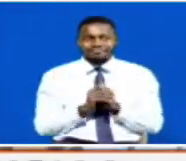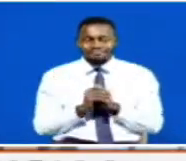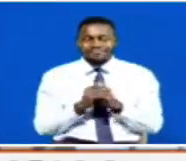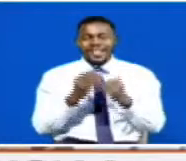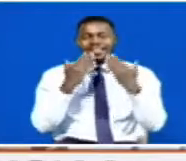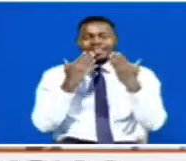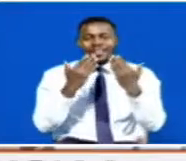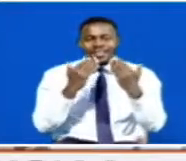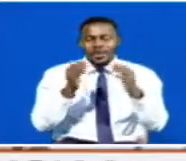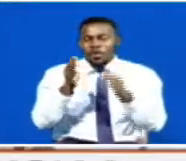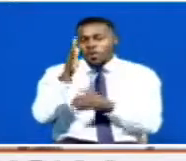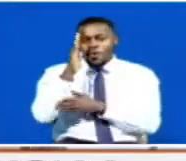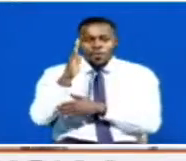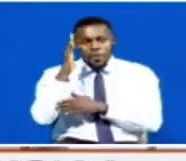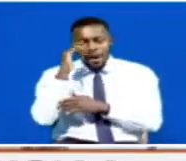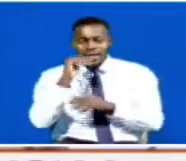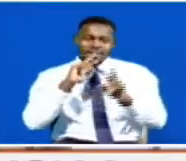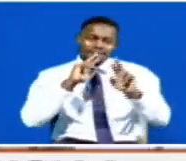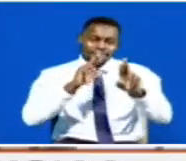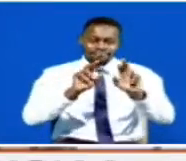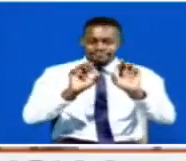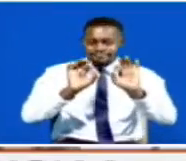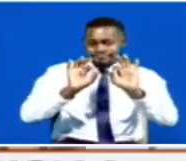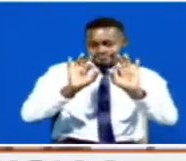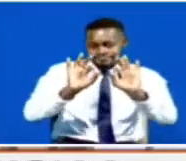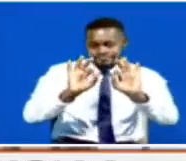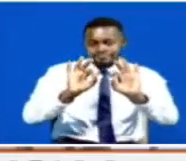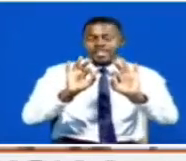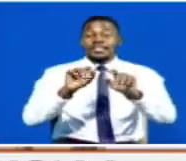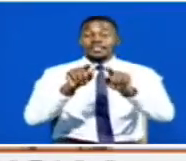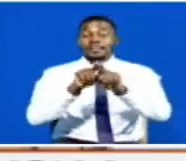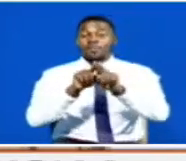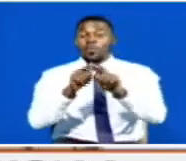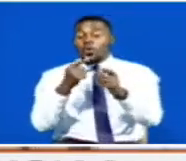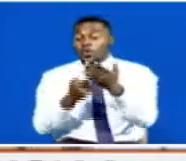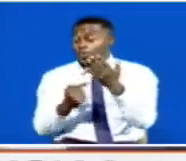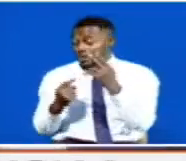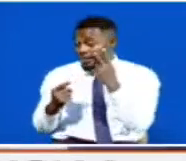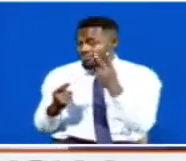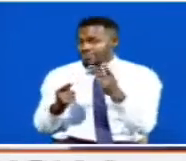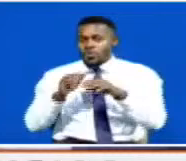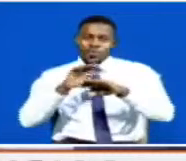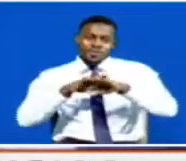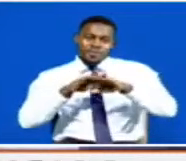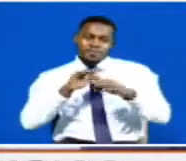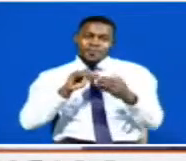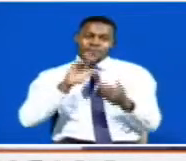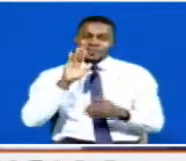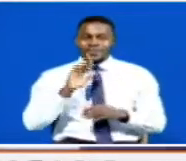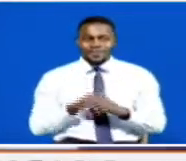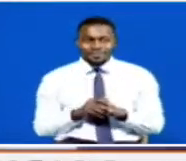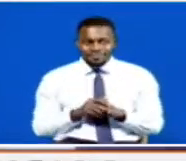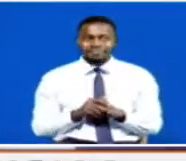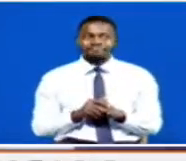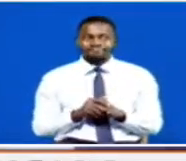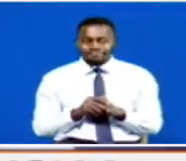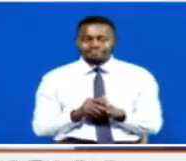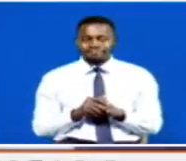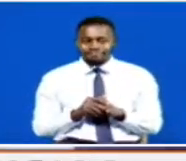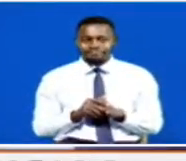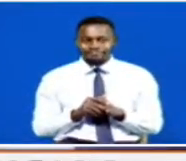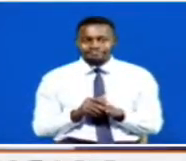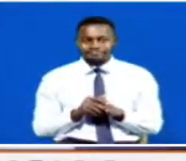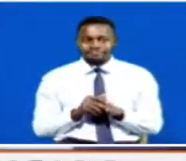God for the results and I want to thank God also for this school. In a very special way, thank